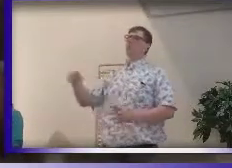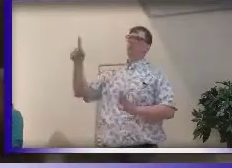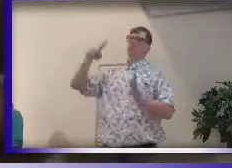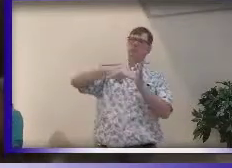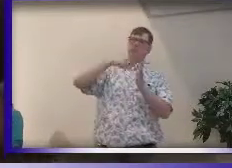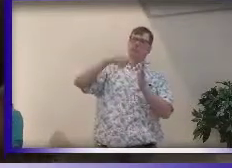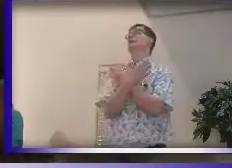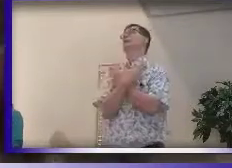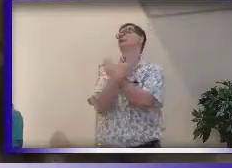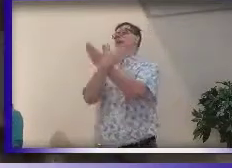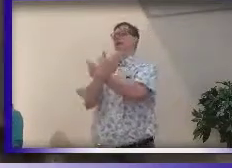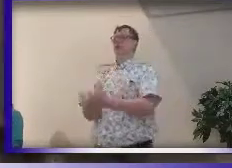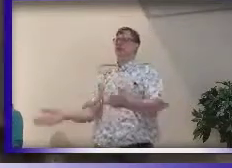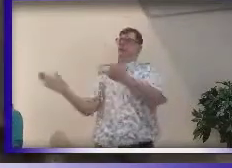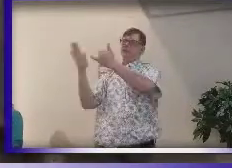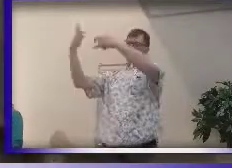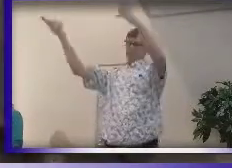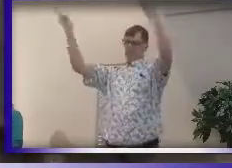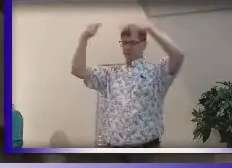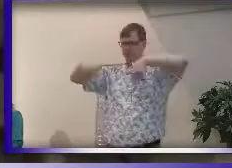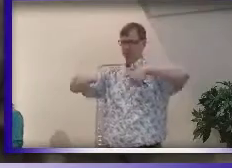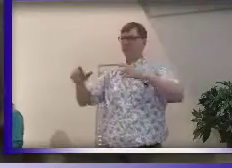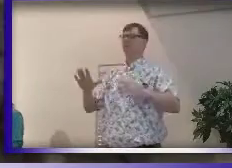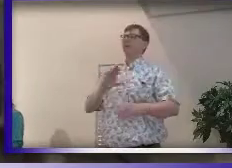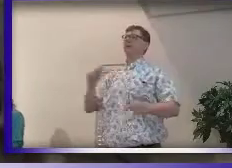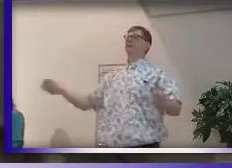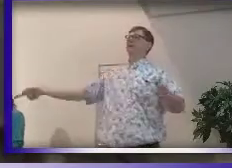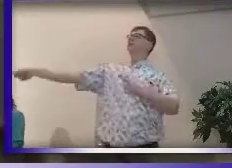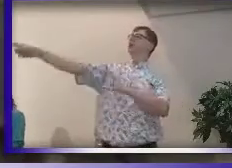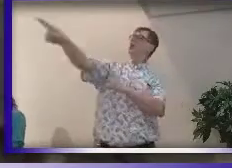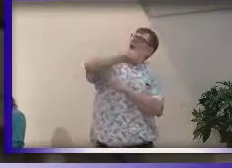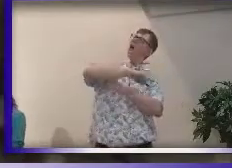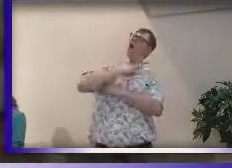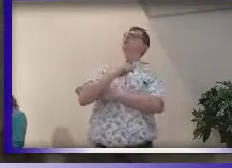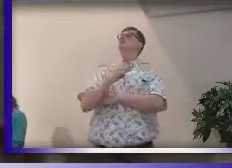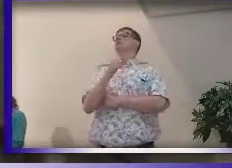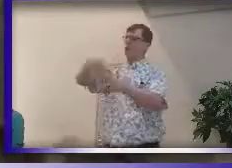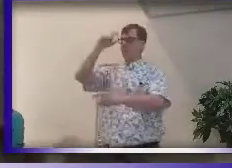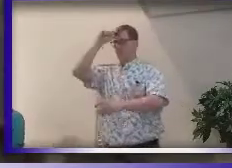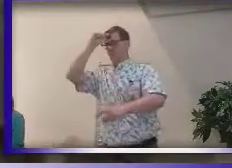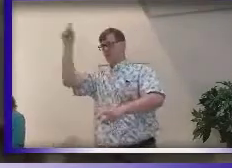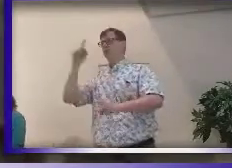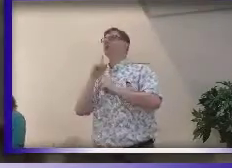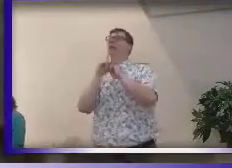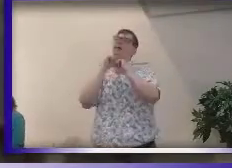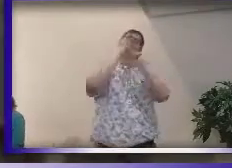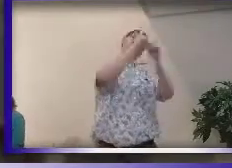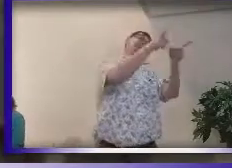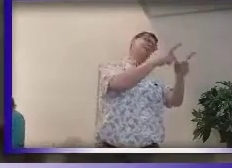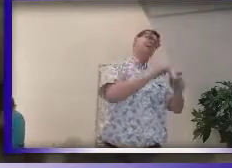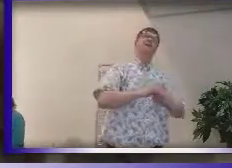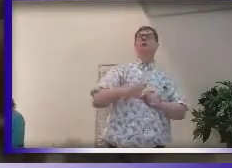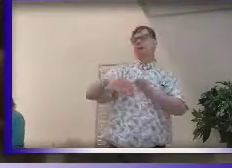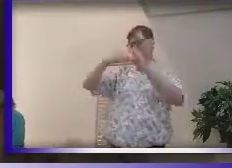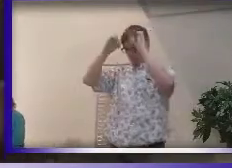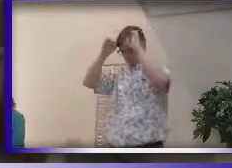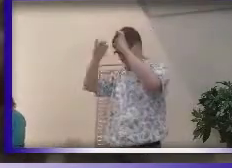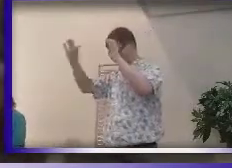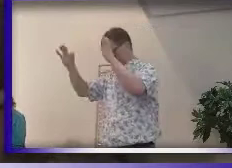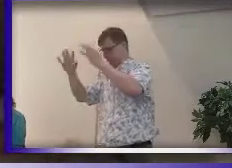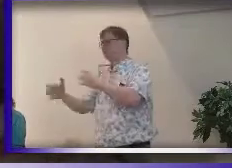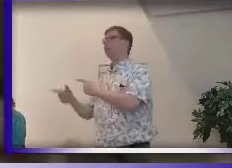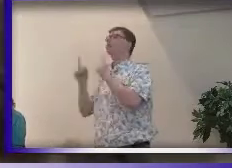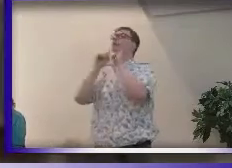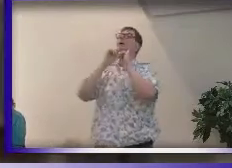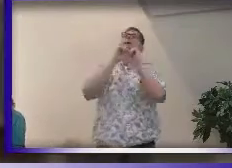those questions have answers, and we get to explore those answers with nothing being made wrong. The divine within us is